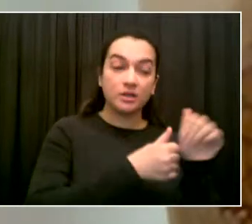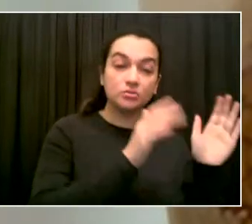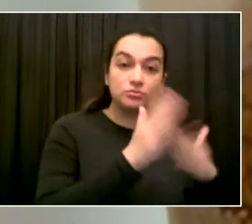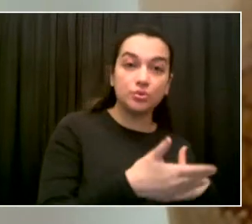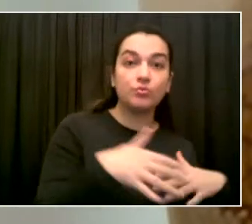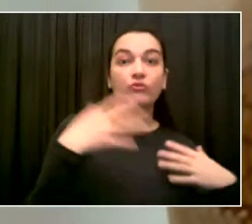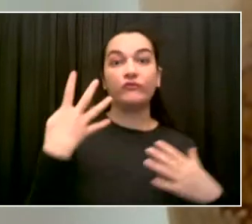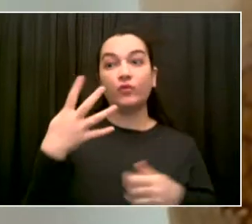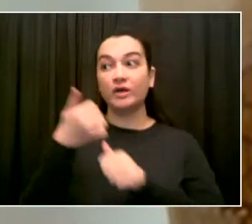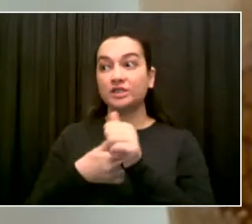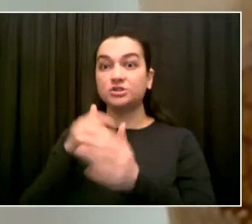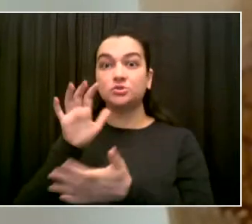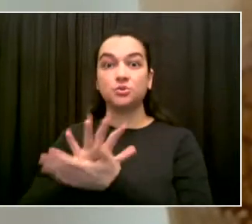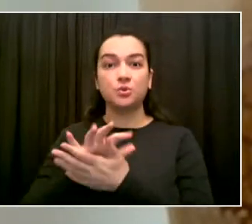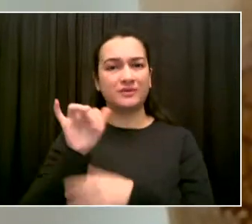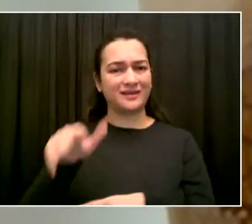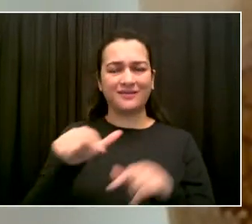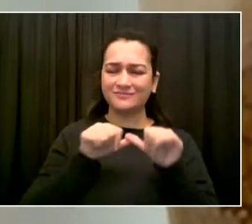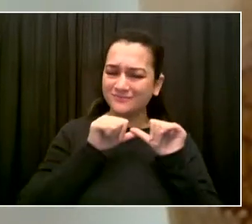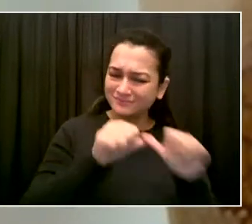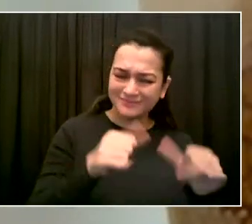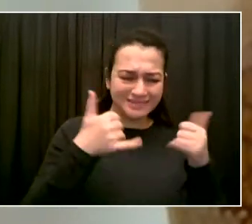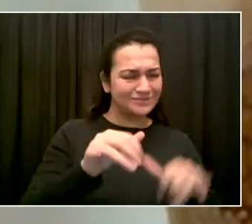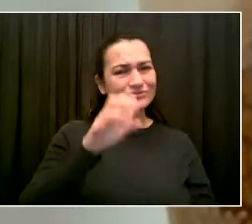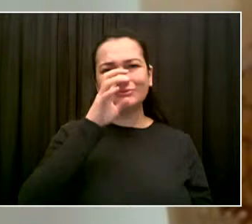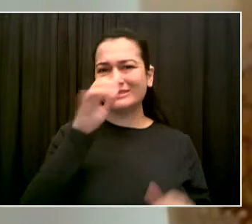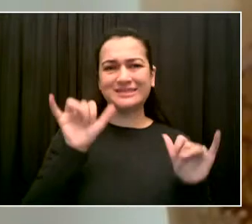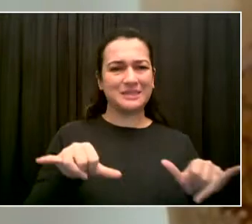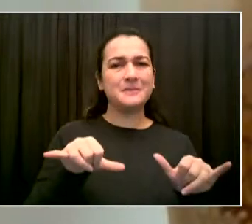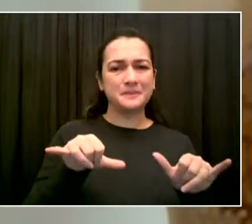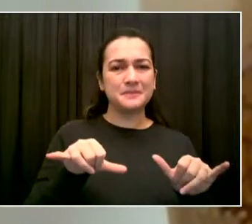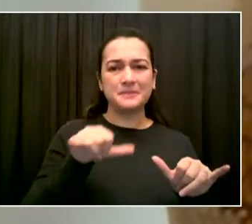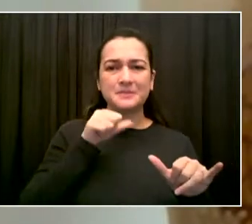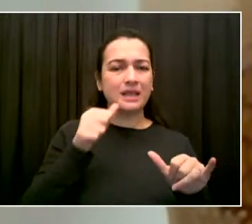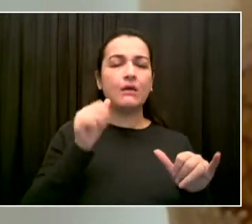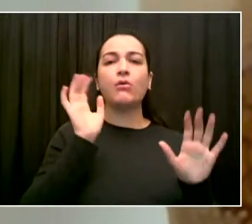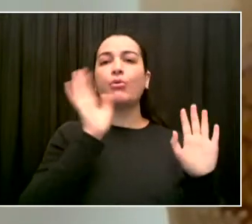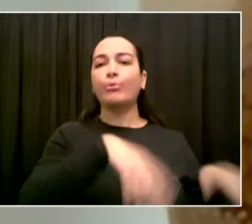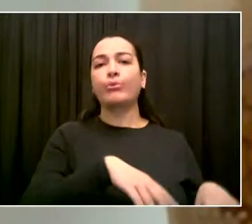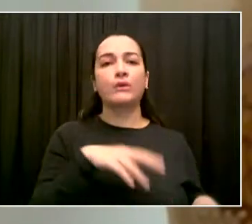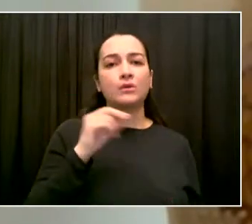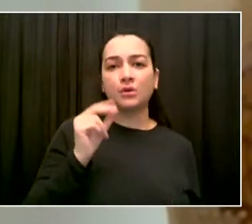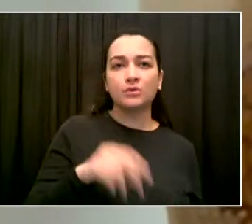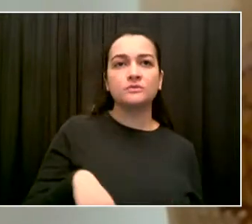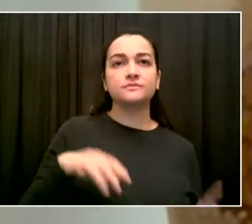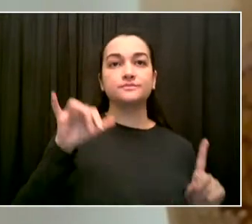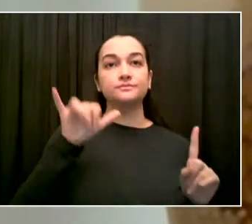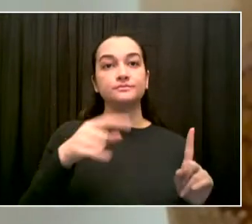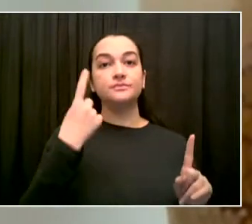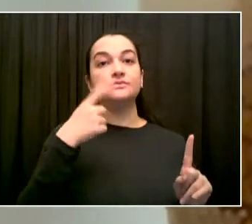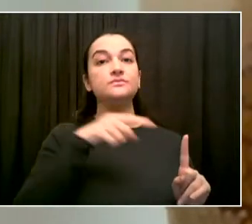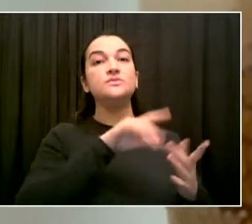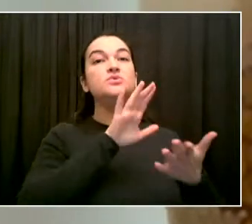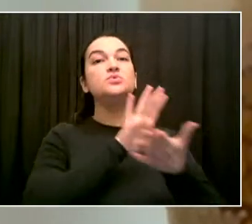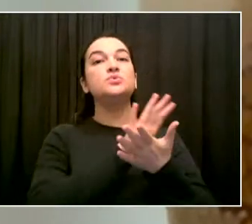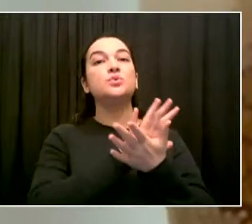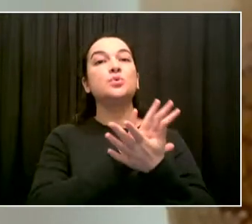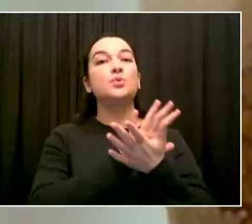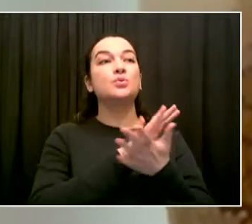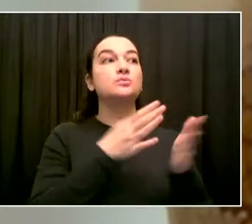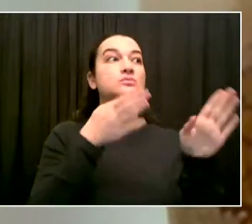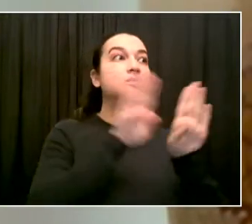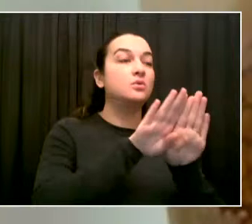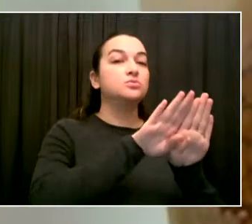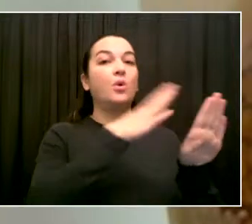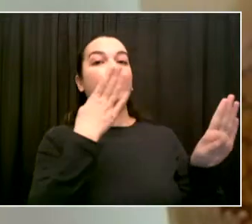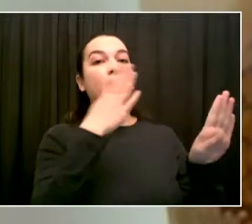changing. And of course, to always emphasize the fact that we are grounded in data and science. If new things emerge, new information emerges,